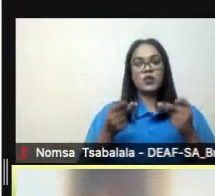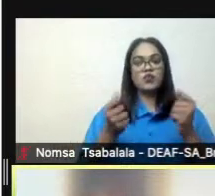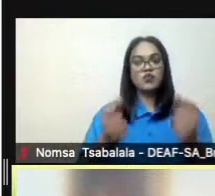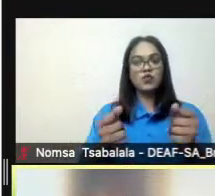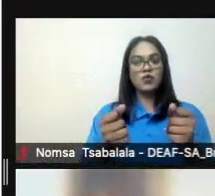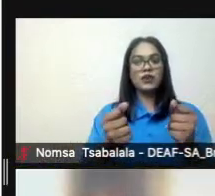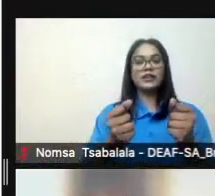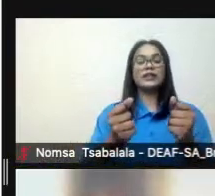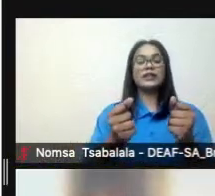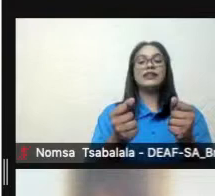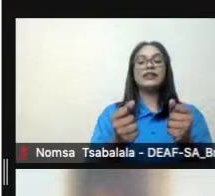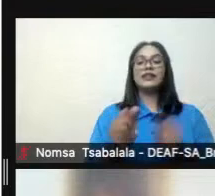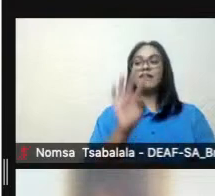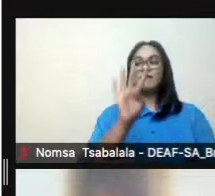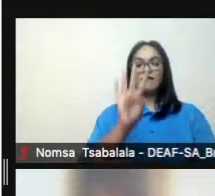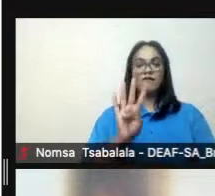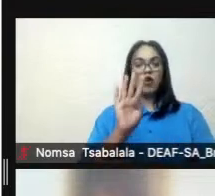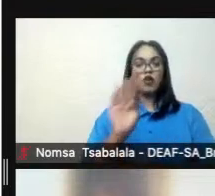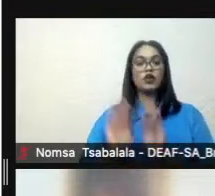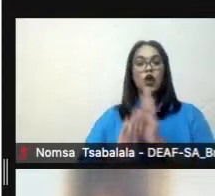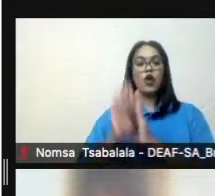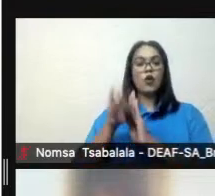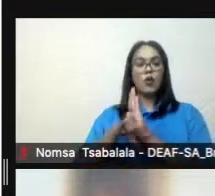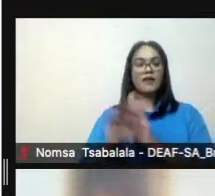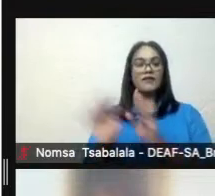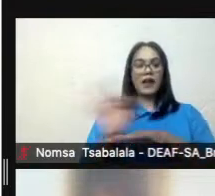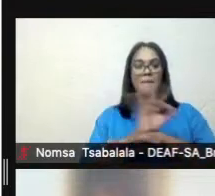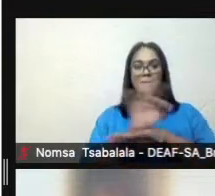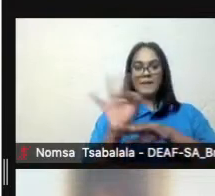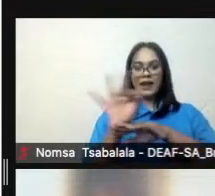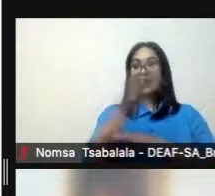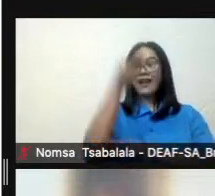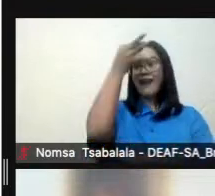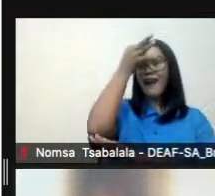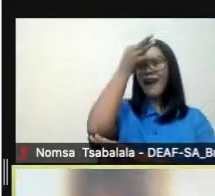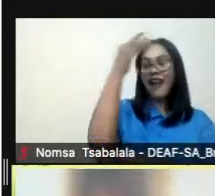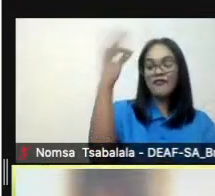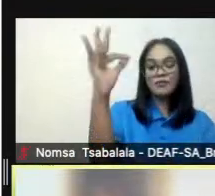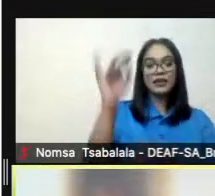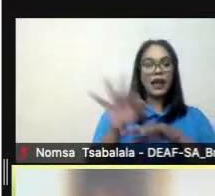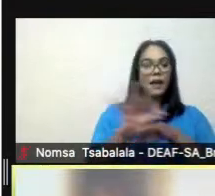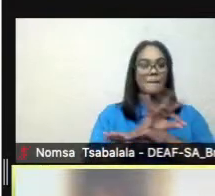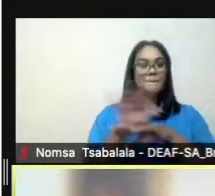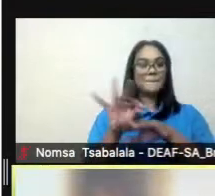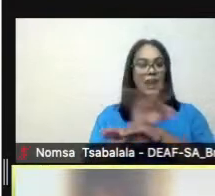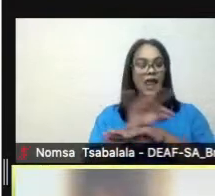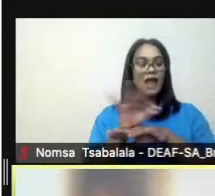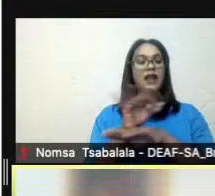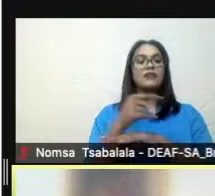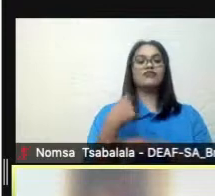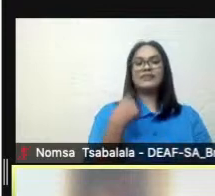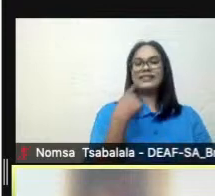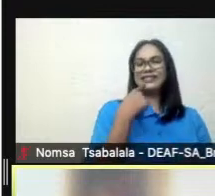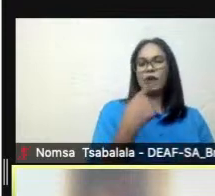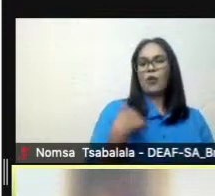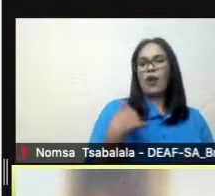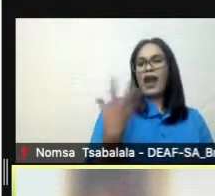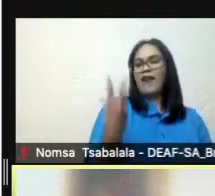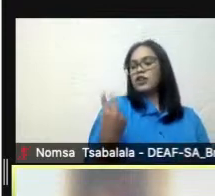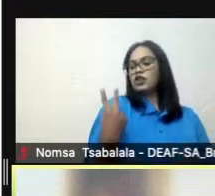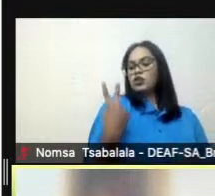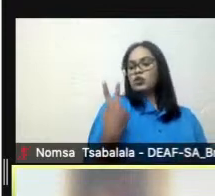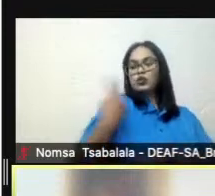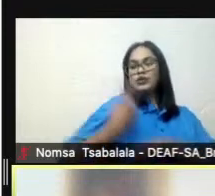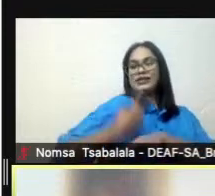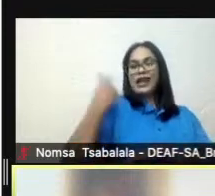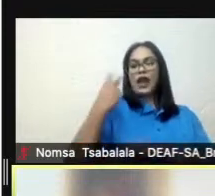planning for the fourth wave. In the areas of governance and planning, as I said, we had the 2-day workshop.